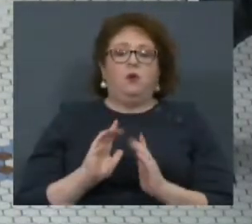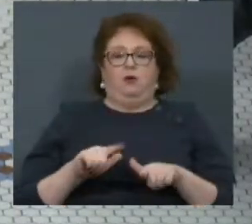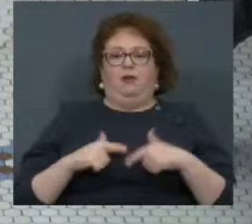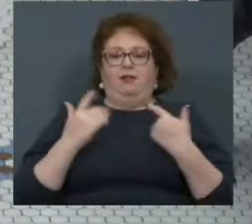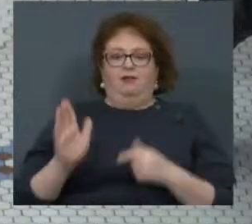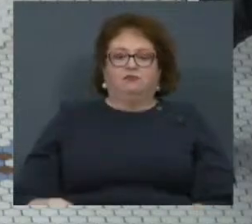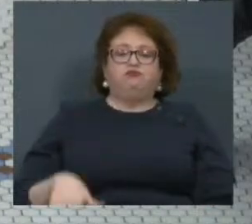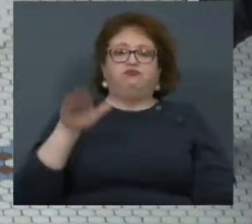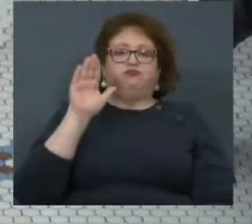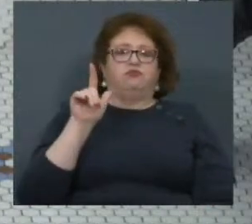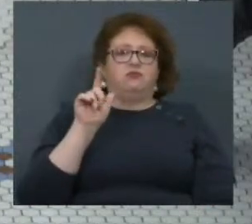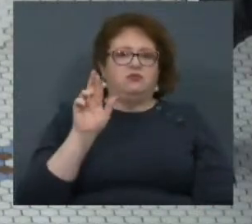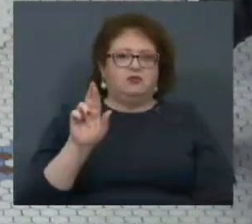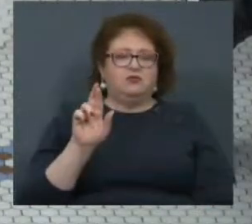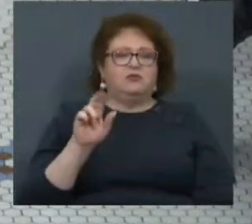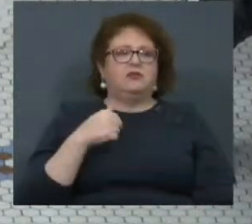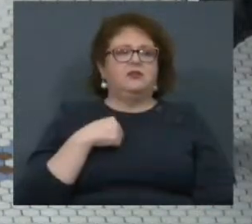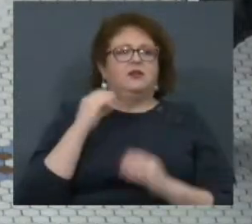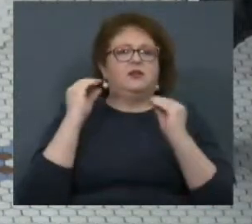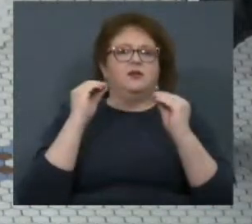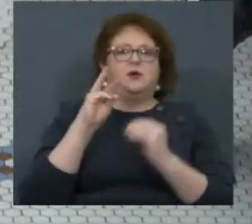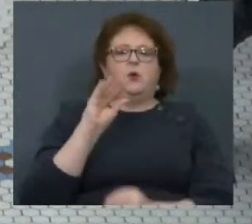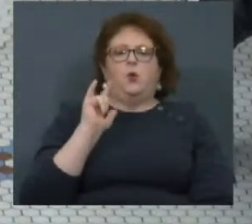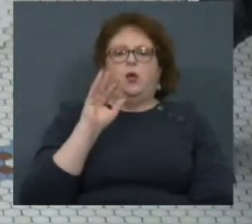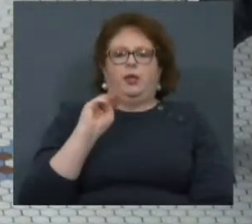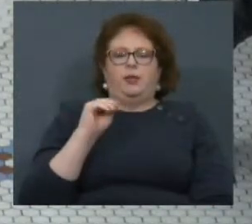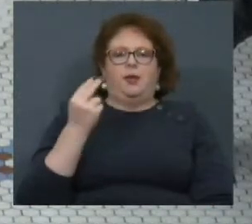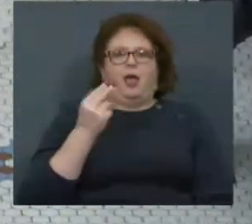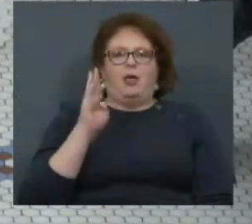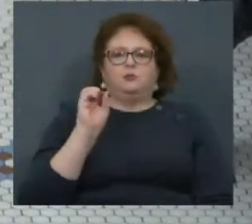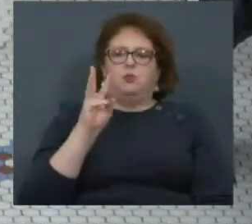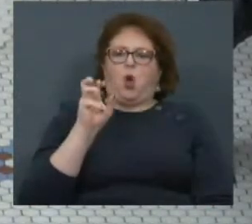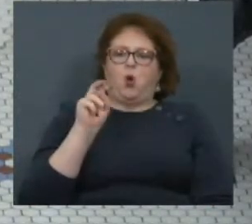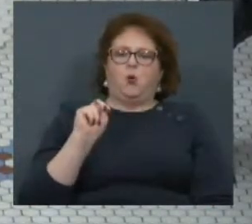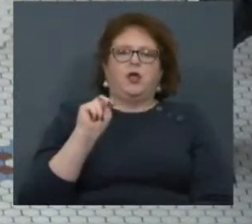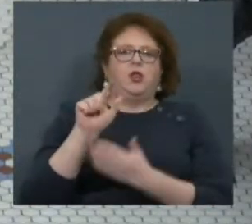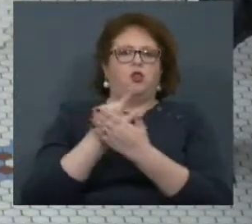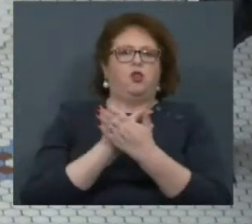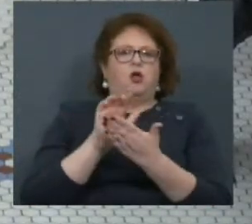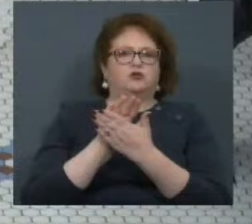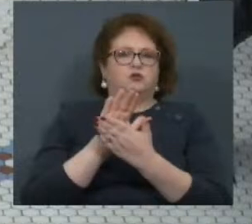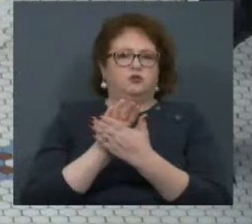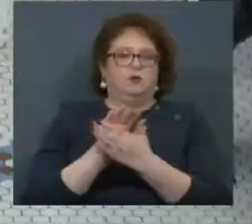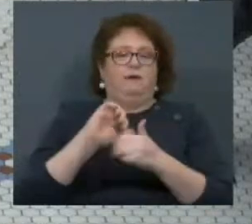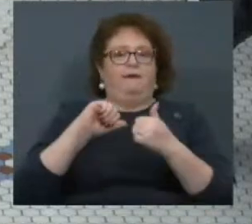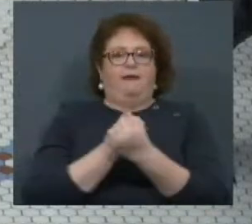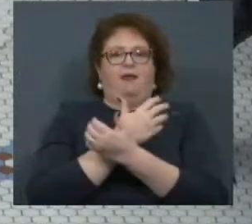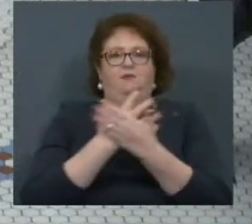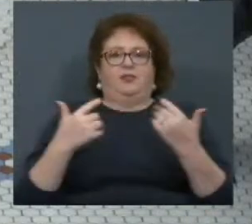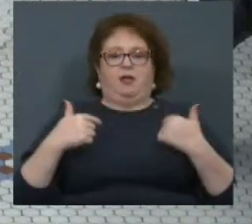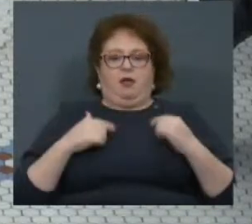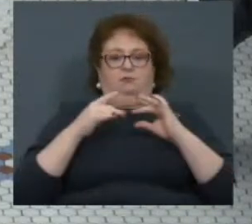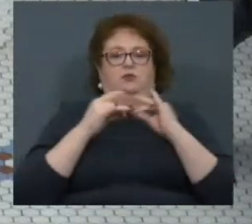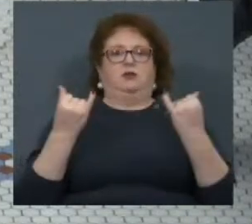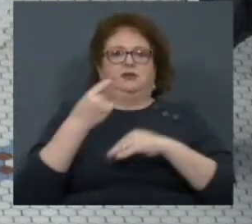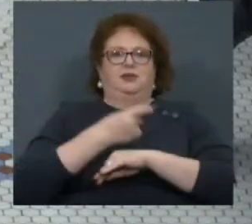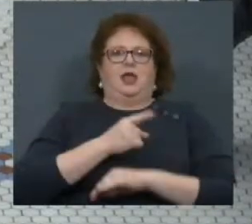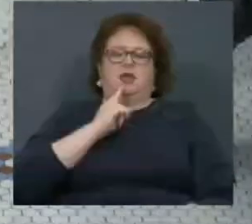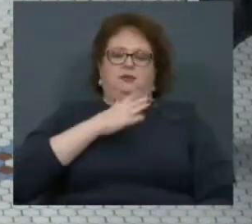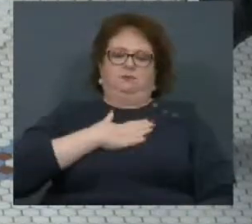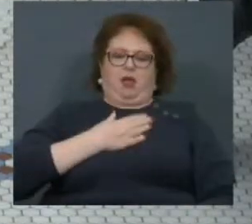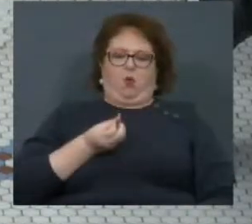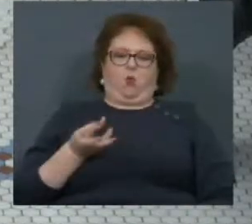policing researcher at William H. Bowen Law School. And everything I'm sharing today is my own personal opinion and